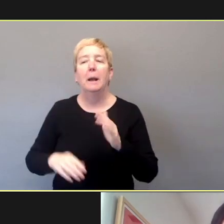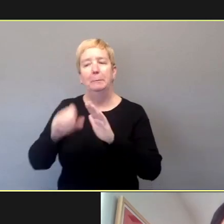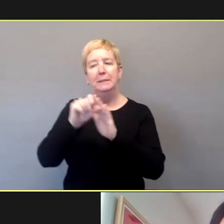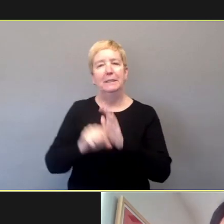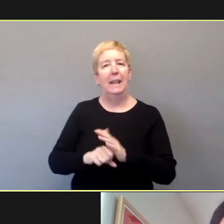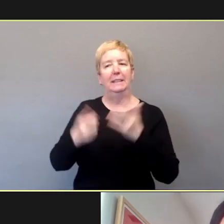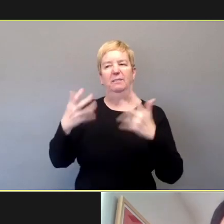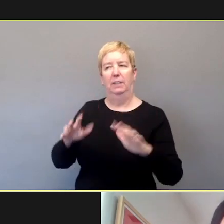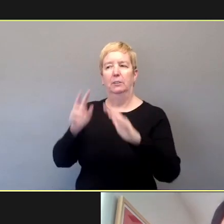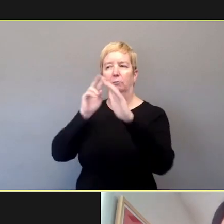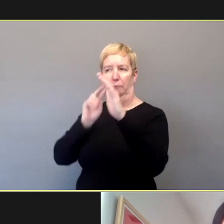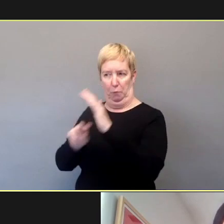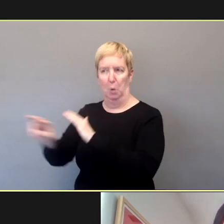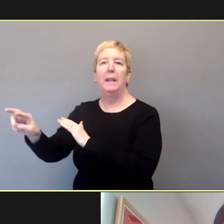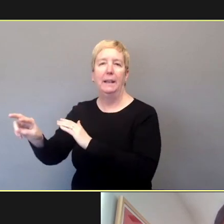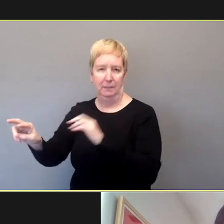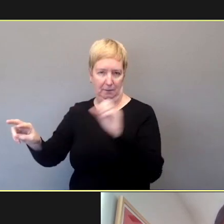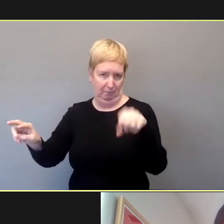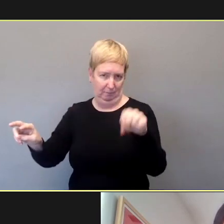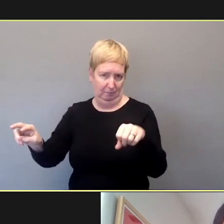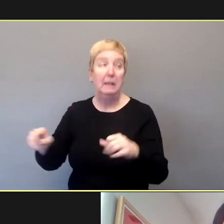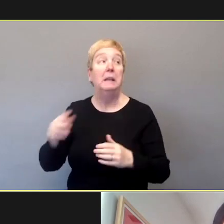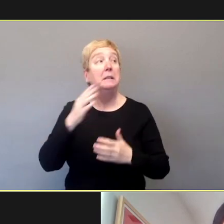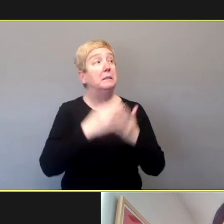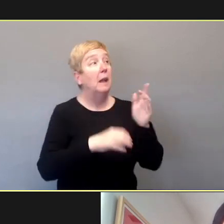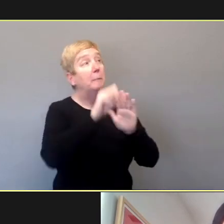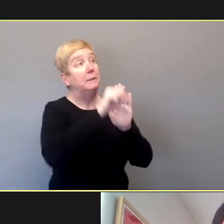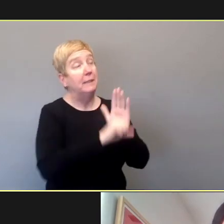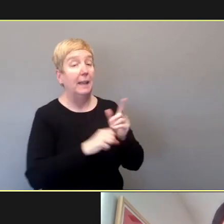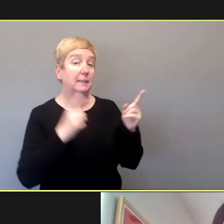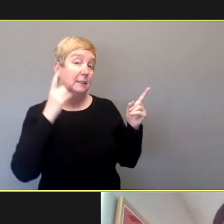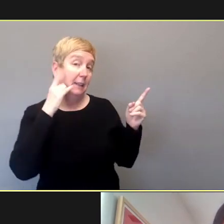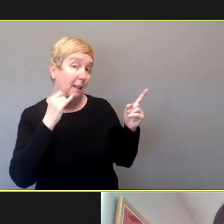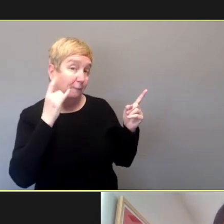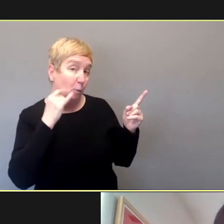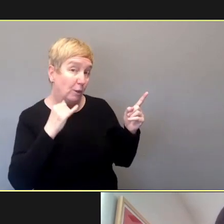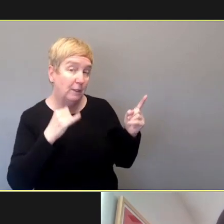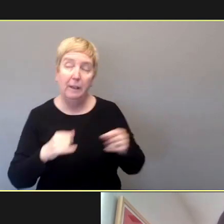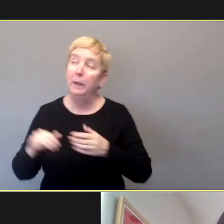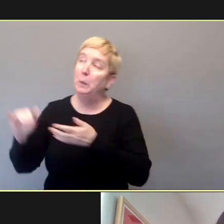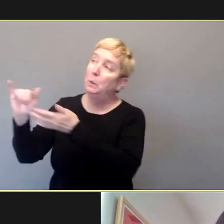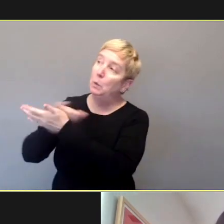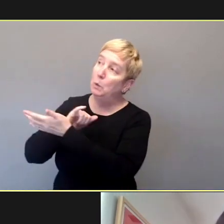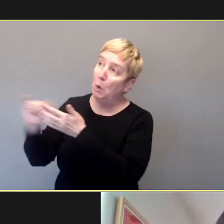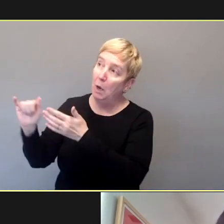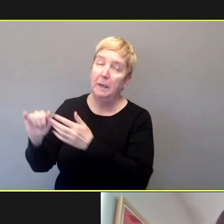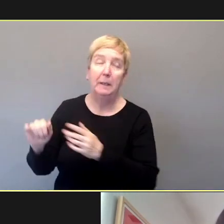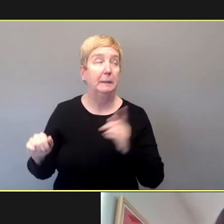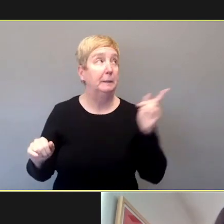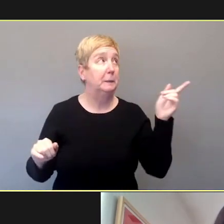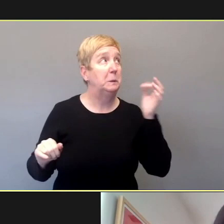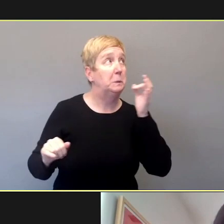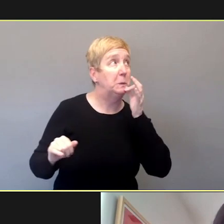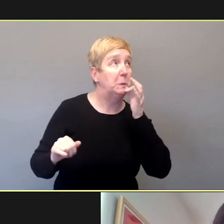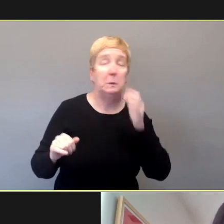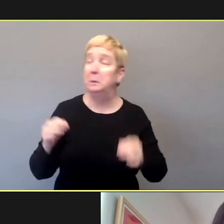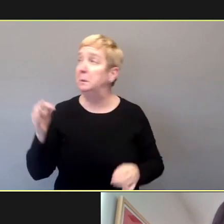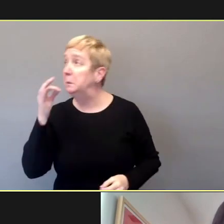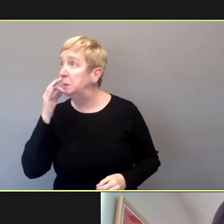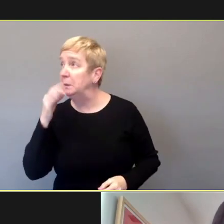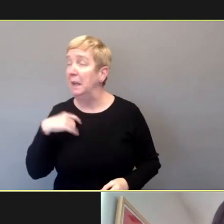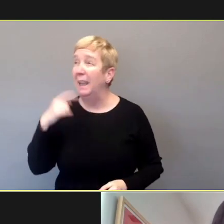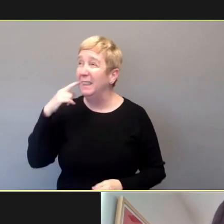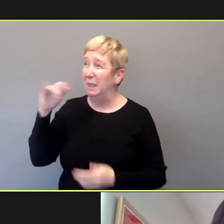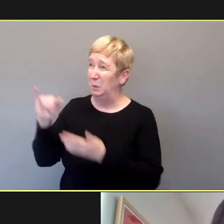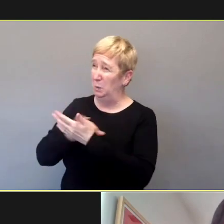mask mandates. You do have other states like California, though, and New York, which are pretty soon. I think New York is maybe doing theirs today,